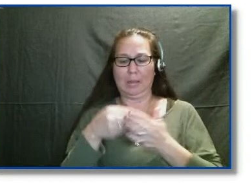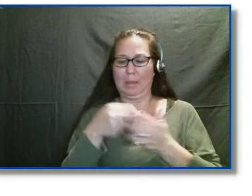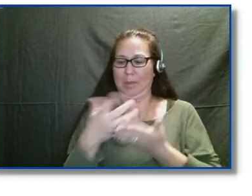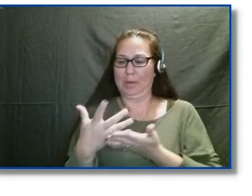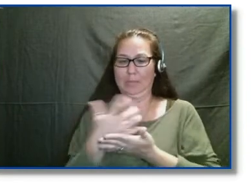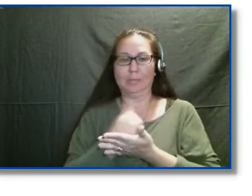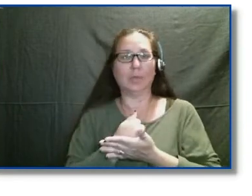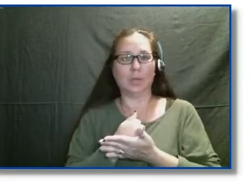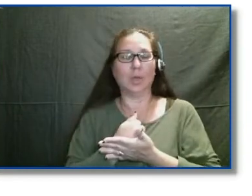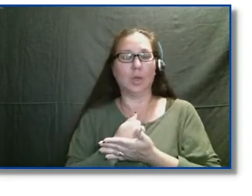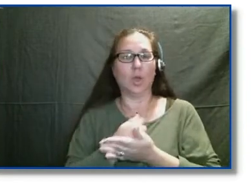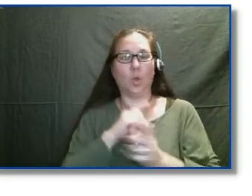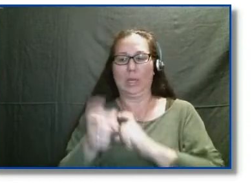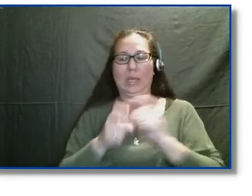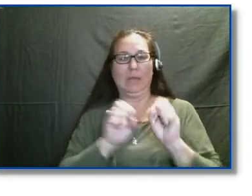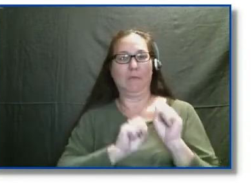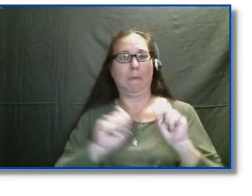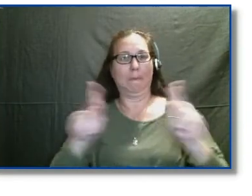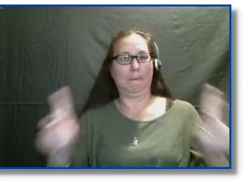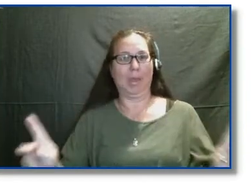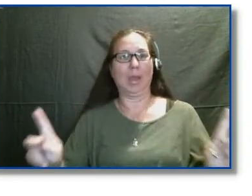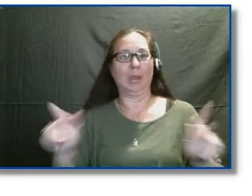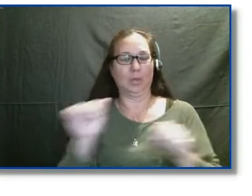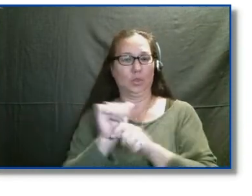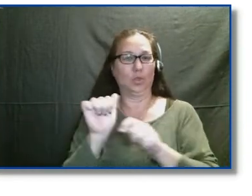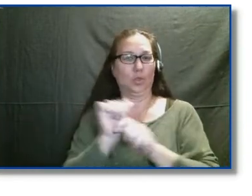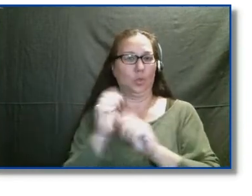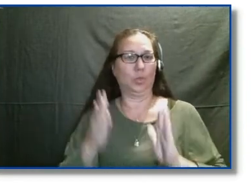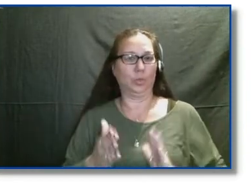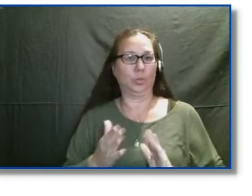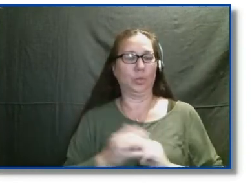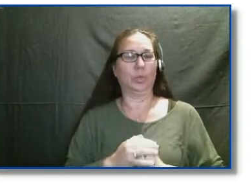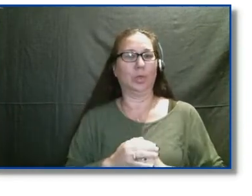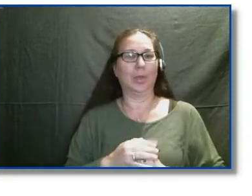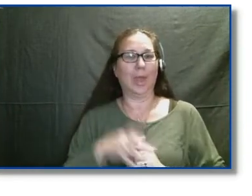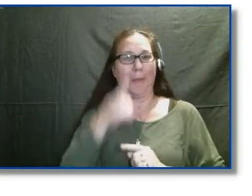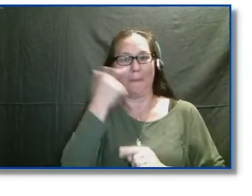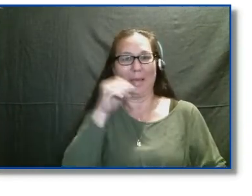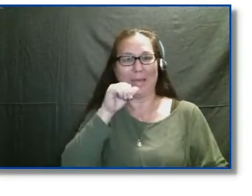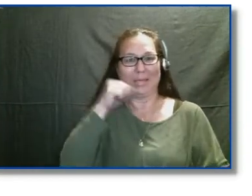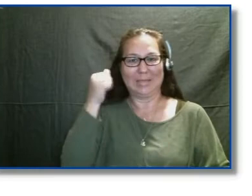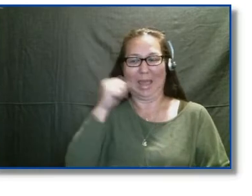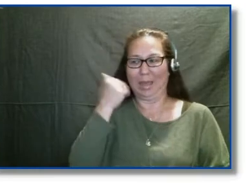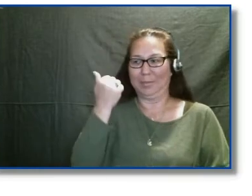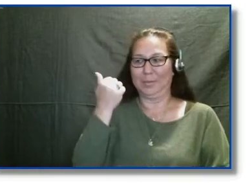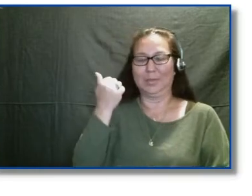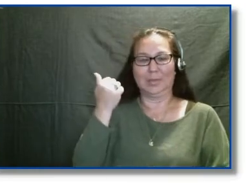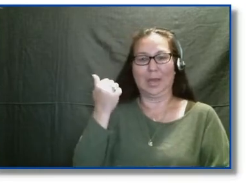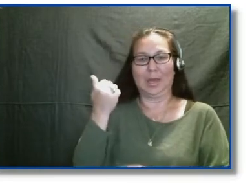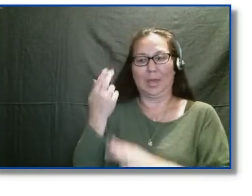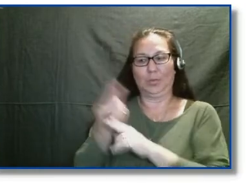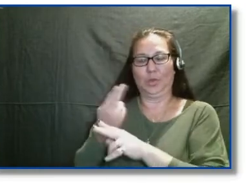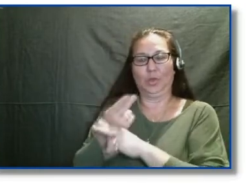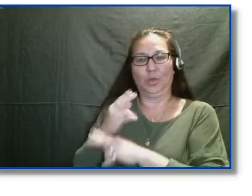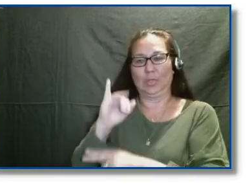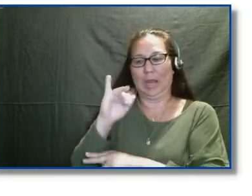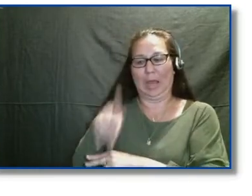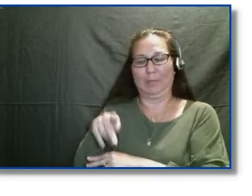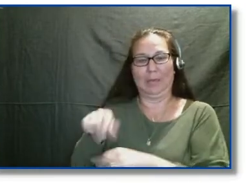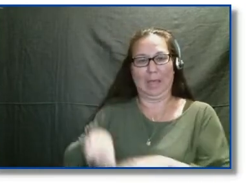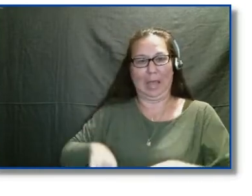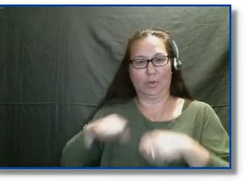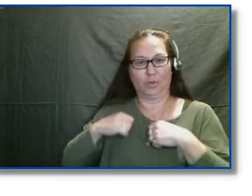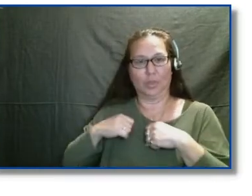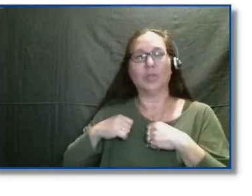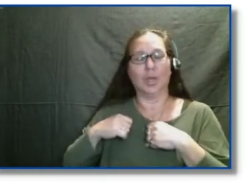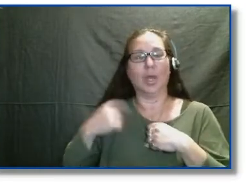the workers, because the Amazon Mechanical Turk is using the IP addresses of the workers, so it's easy to